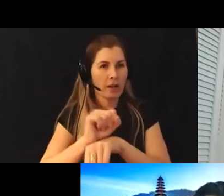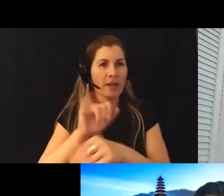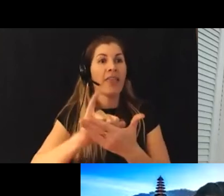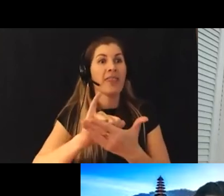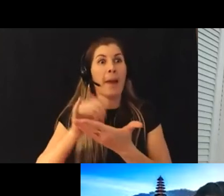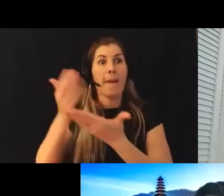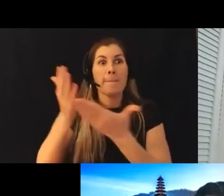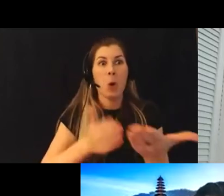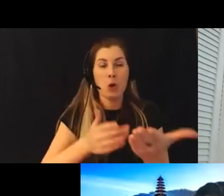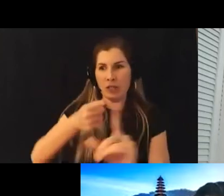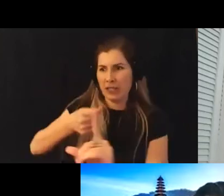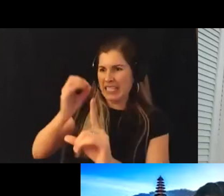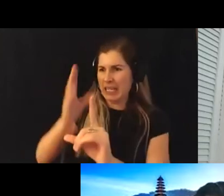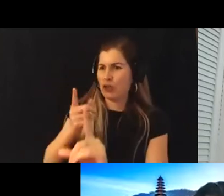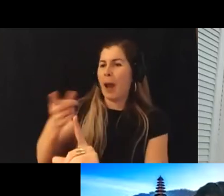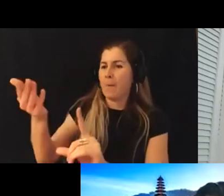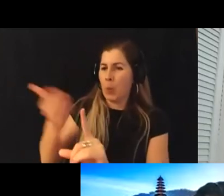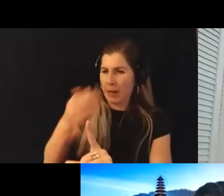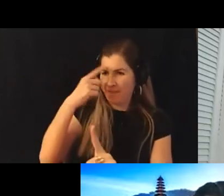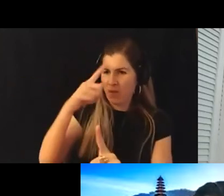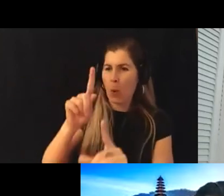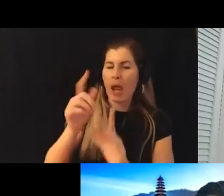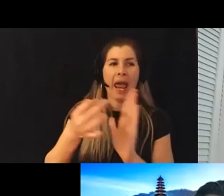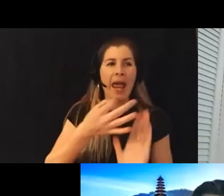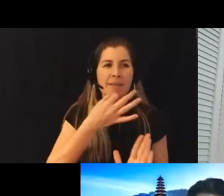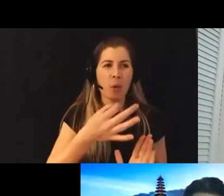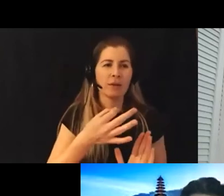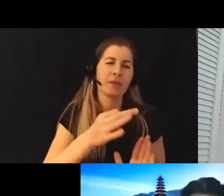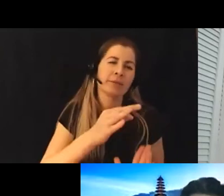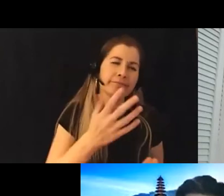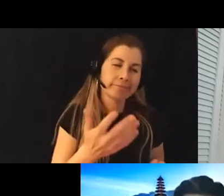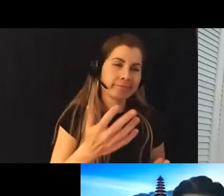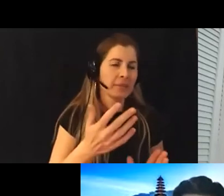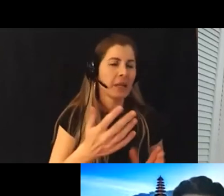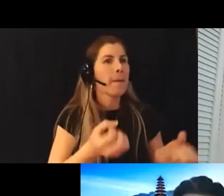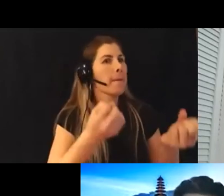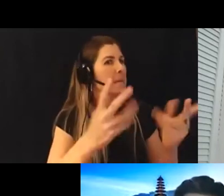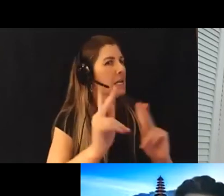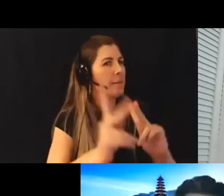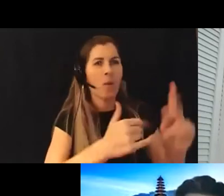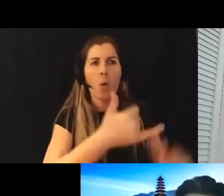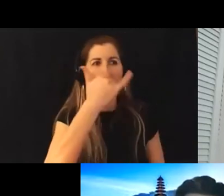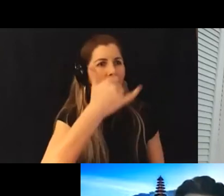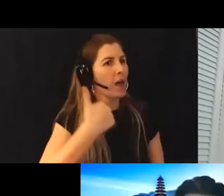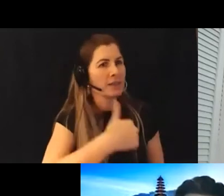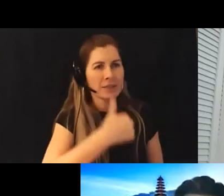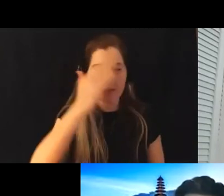as the expert. So I would say there's a real opportunity. We get calls all the time with folks saying,